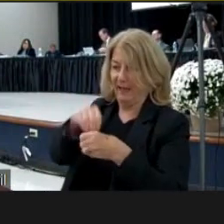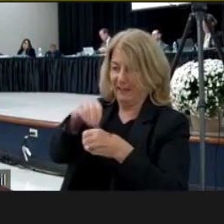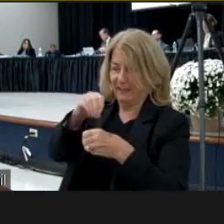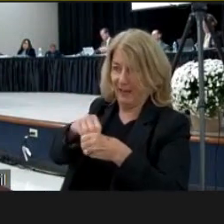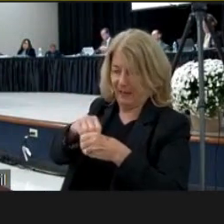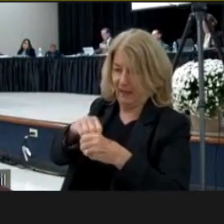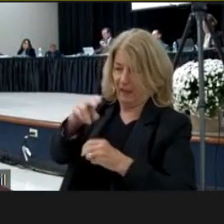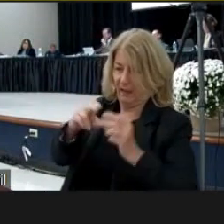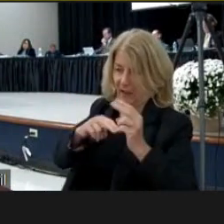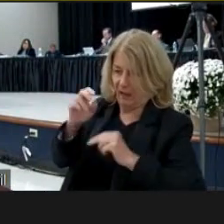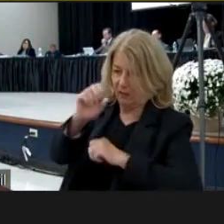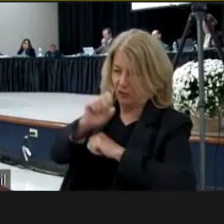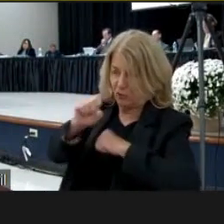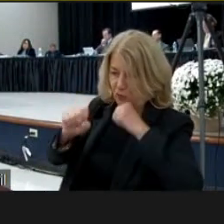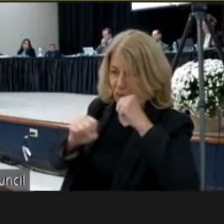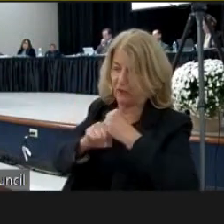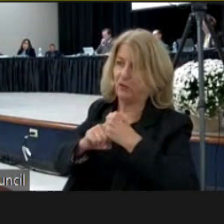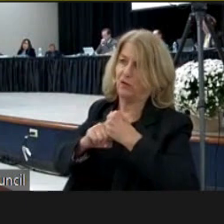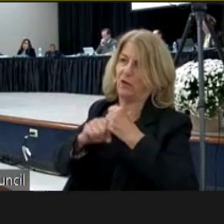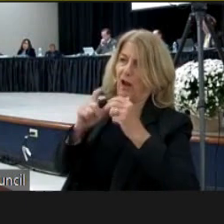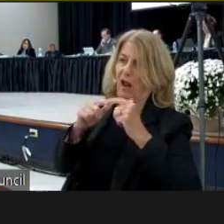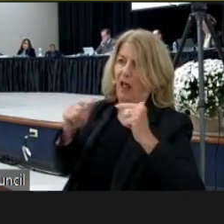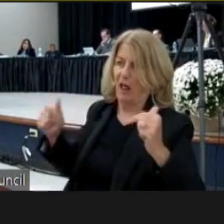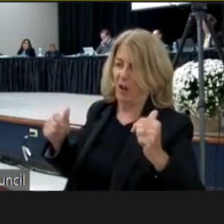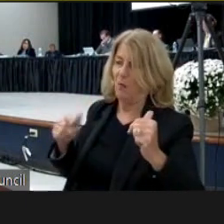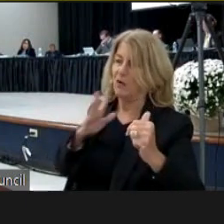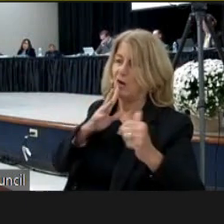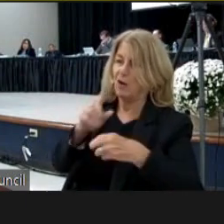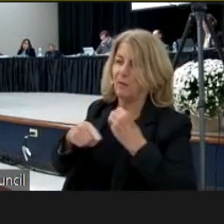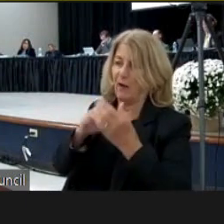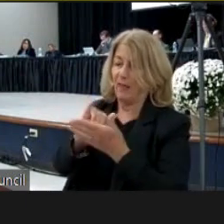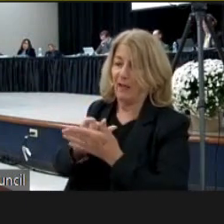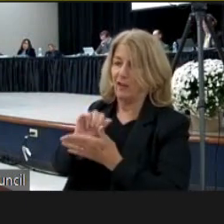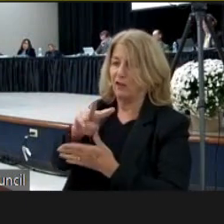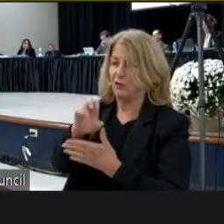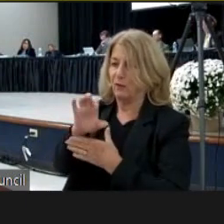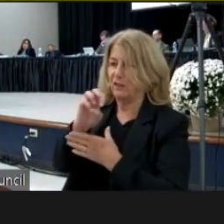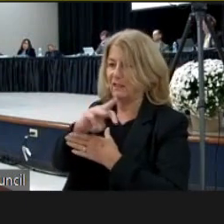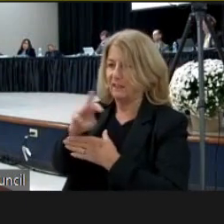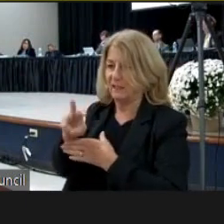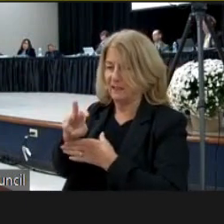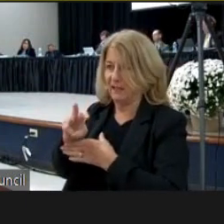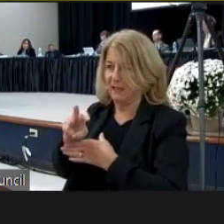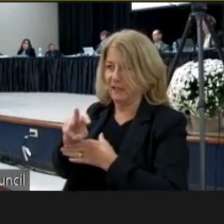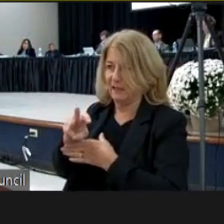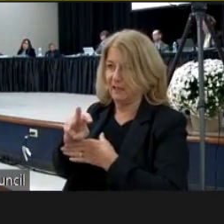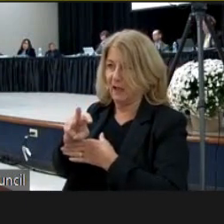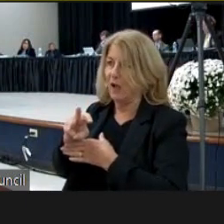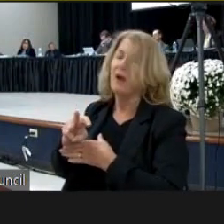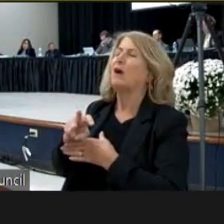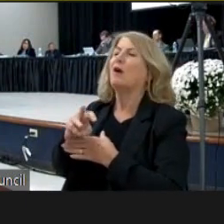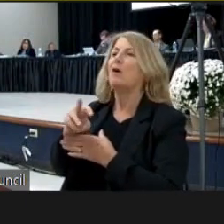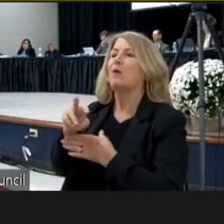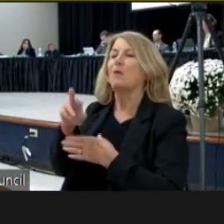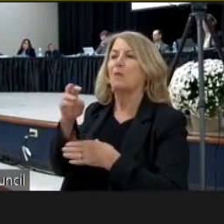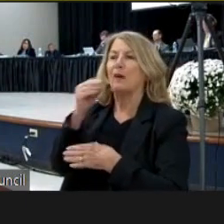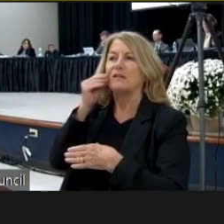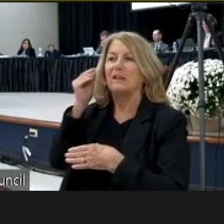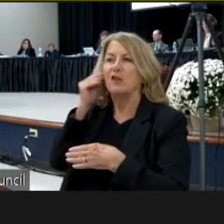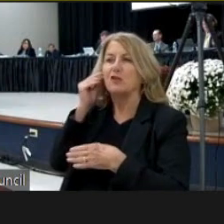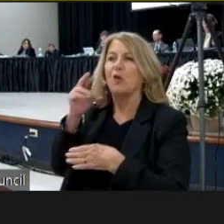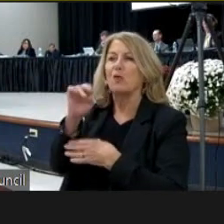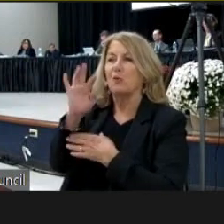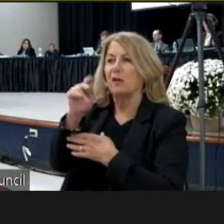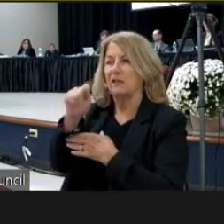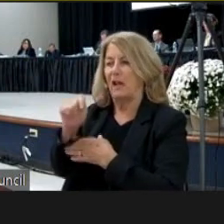But I'll talk more about phase one in a minute. But that's 266 residential units. We've got about 6,000 feet in the first